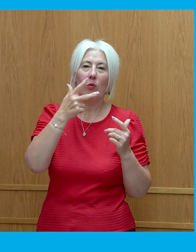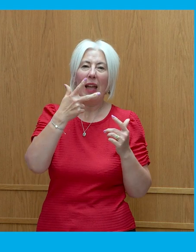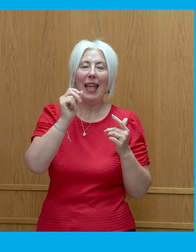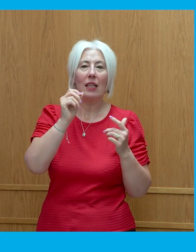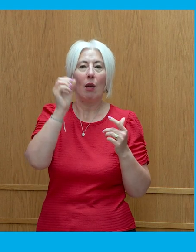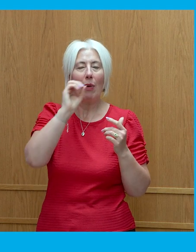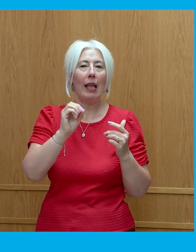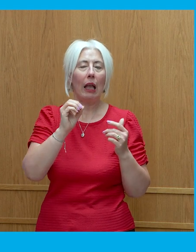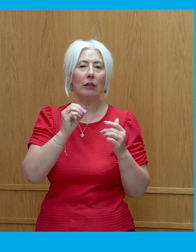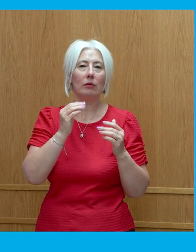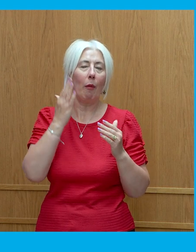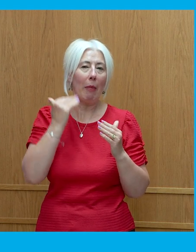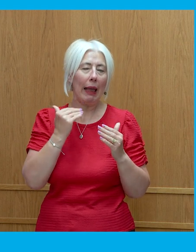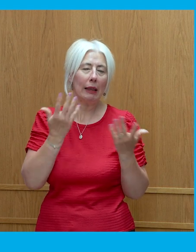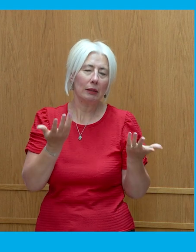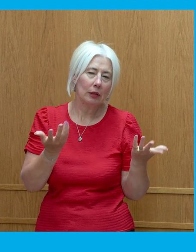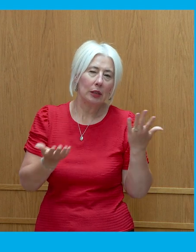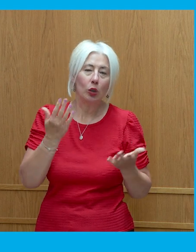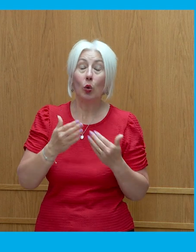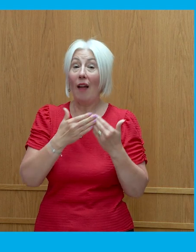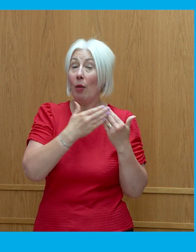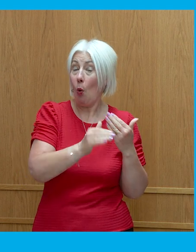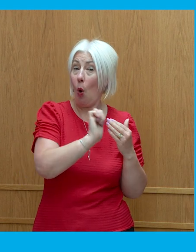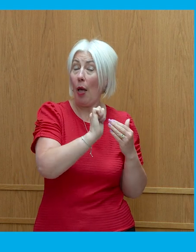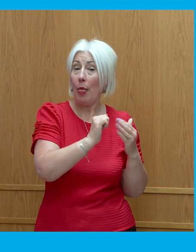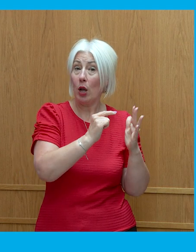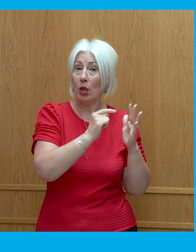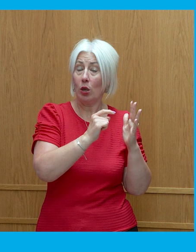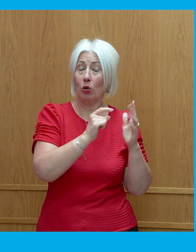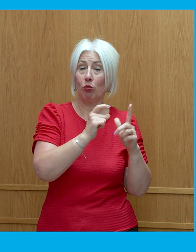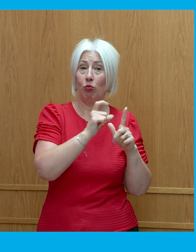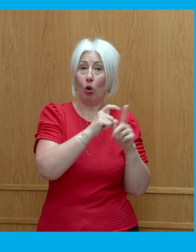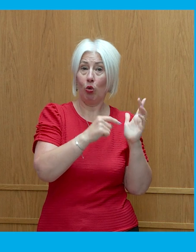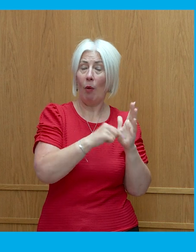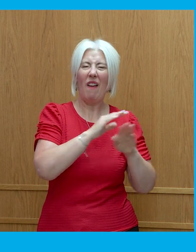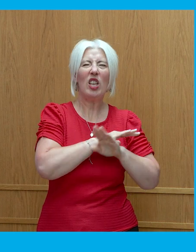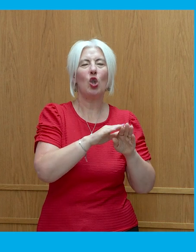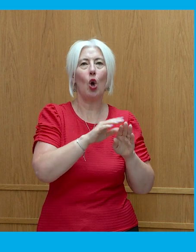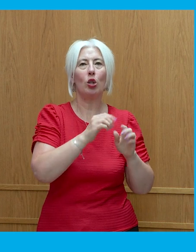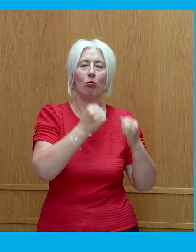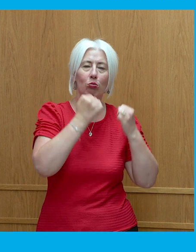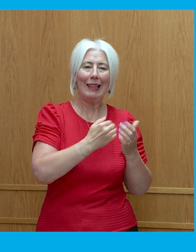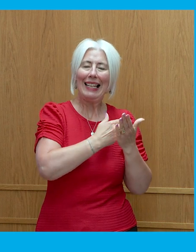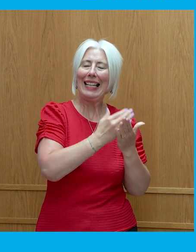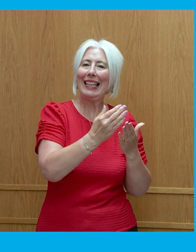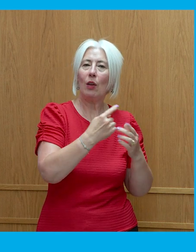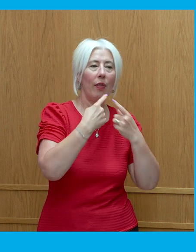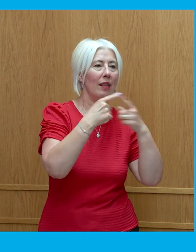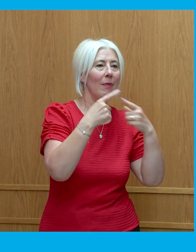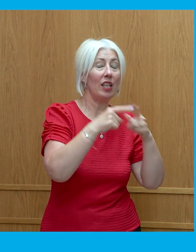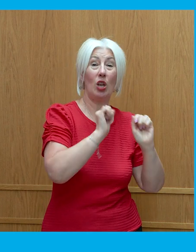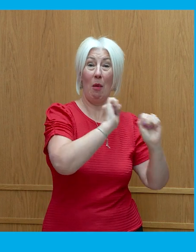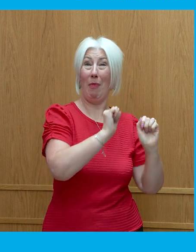changes, right? Yeah. So the more that Trump is undisciplined in his message. By the way, side note, your vice